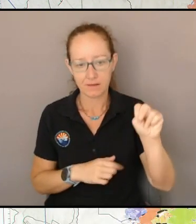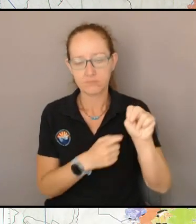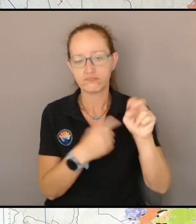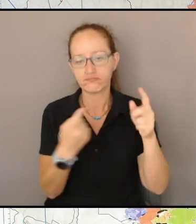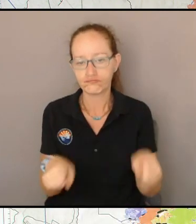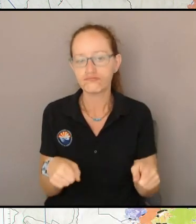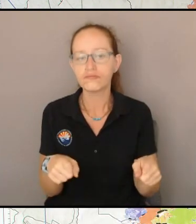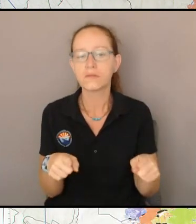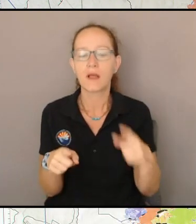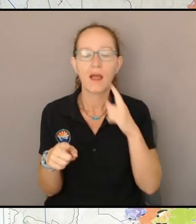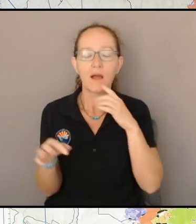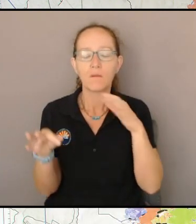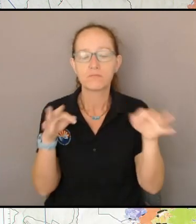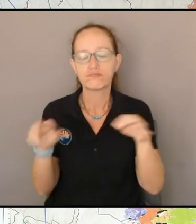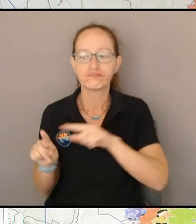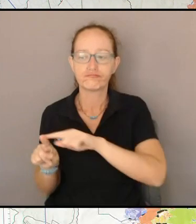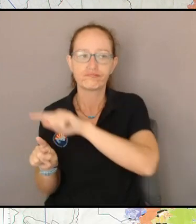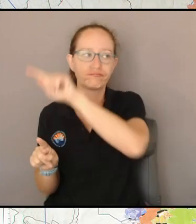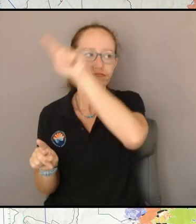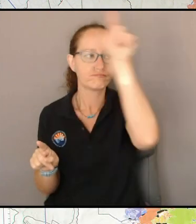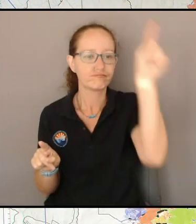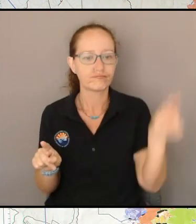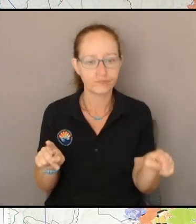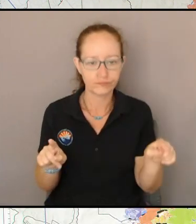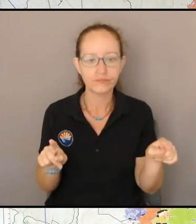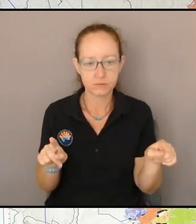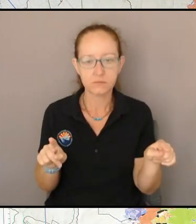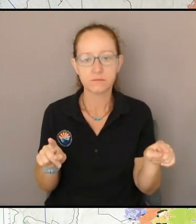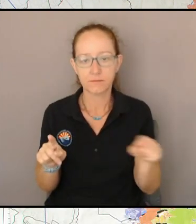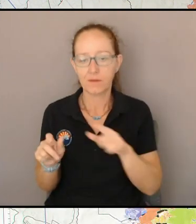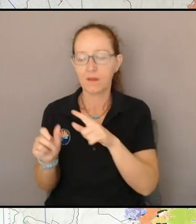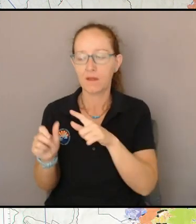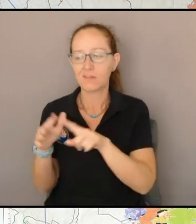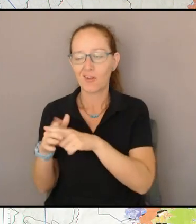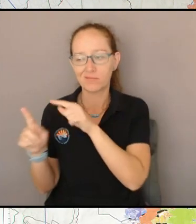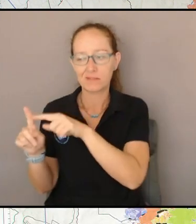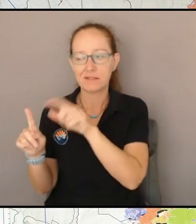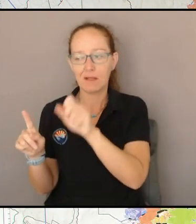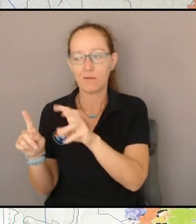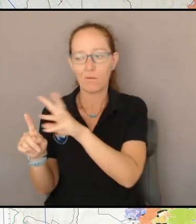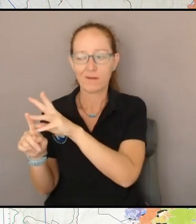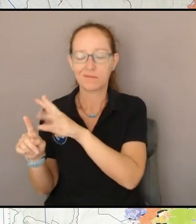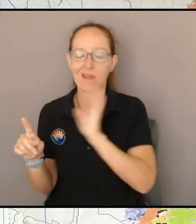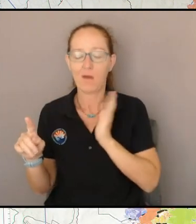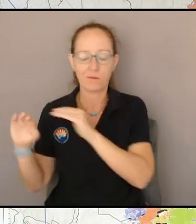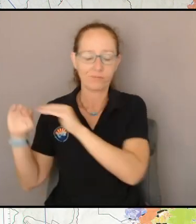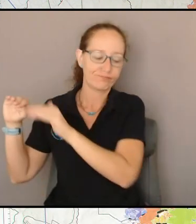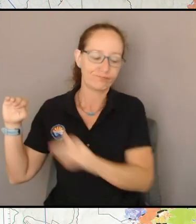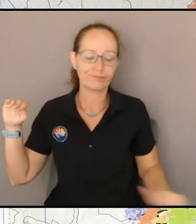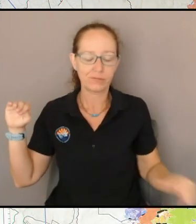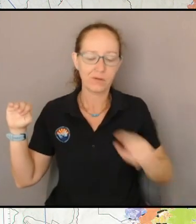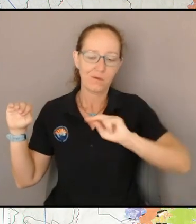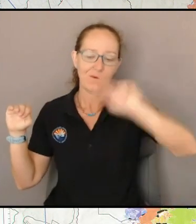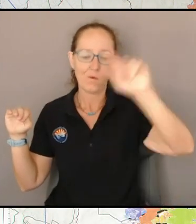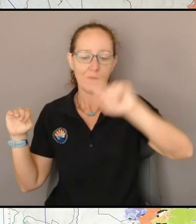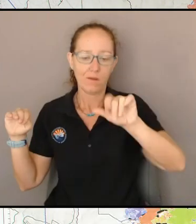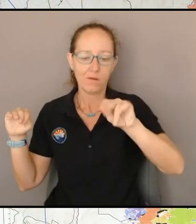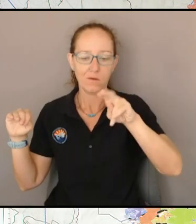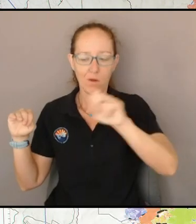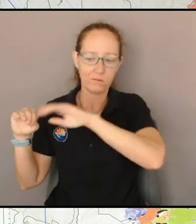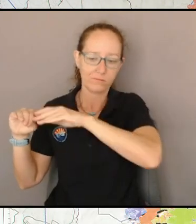the horn here, starting over in the what would be the southwestern portion of the north zone. It's a division November and Oscar is what we call